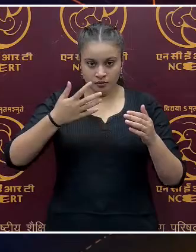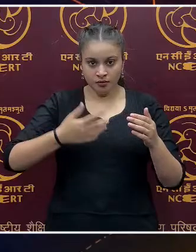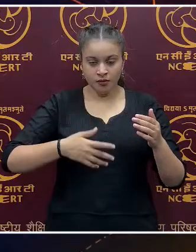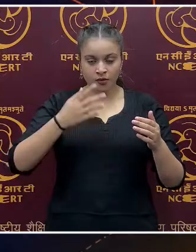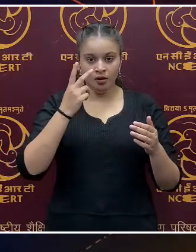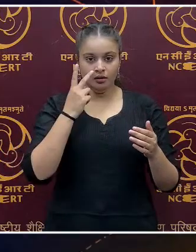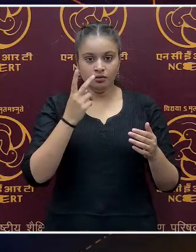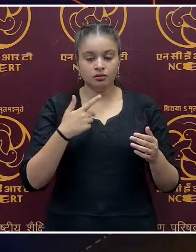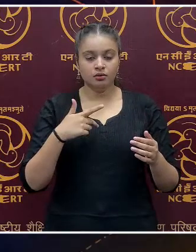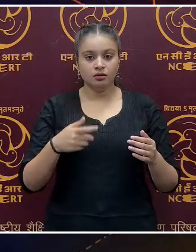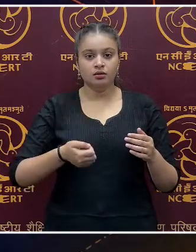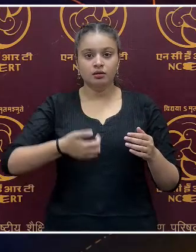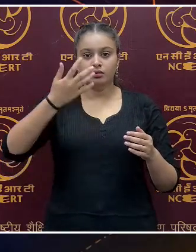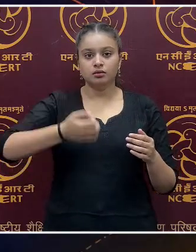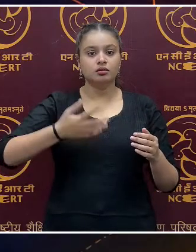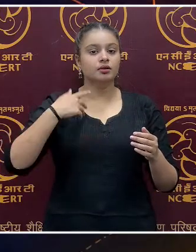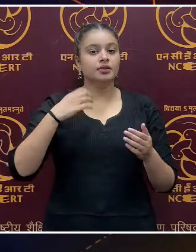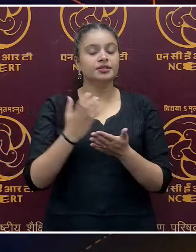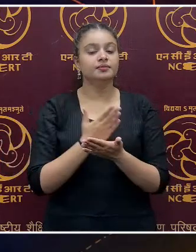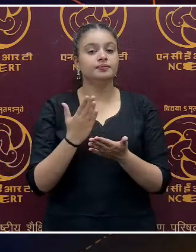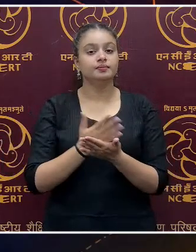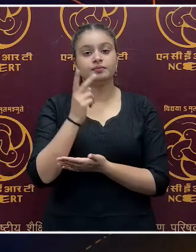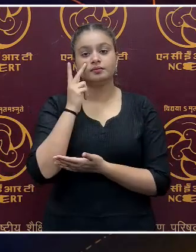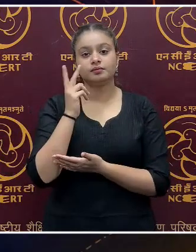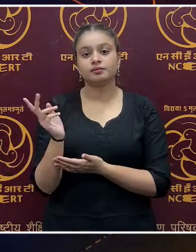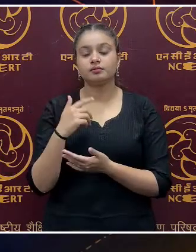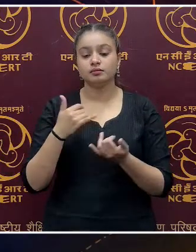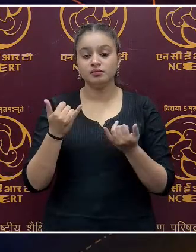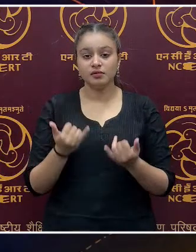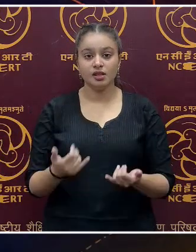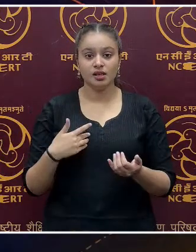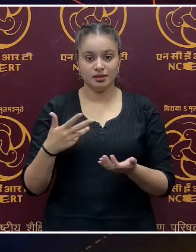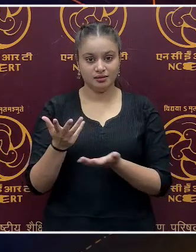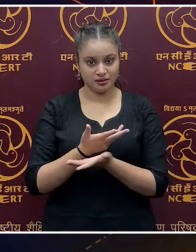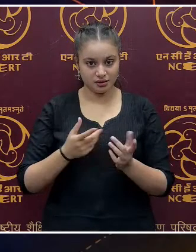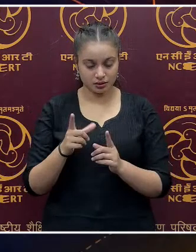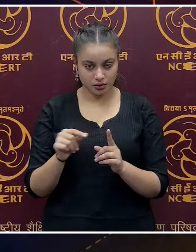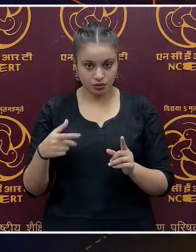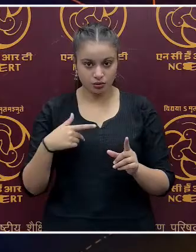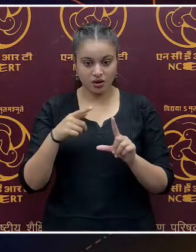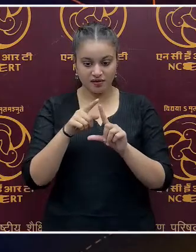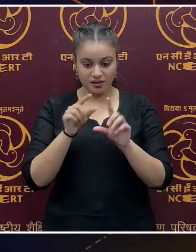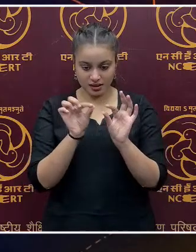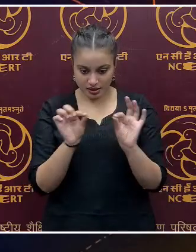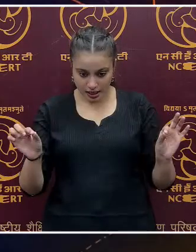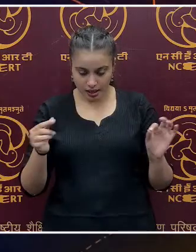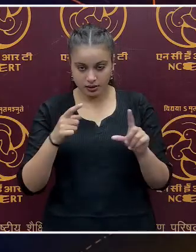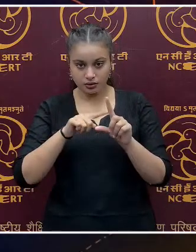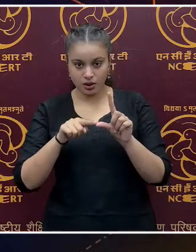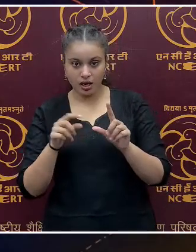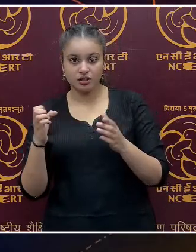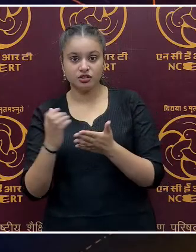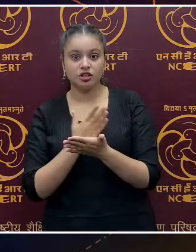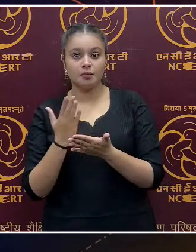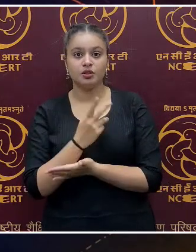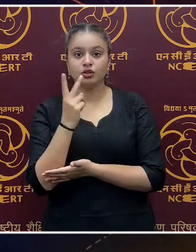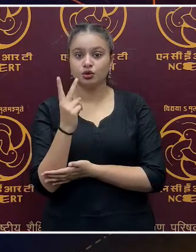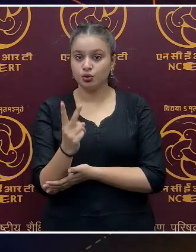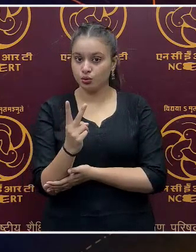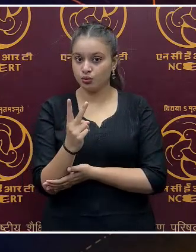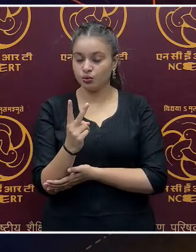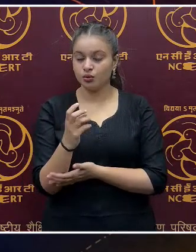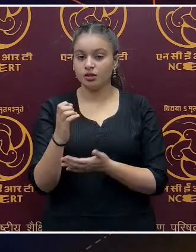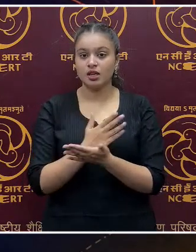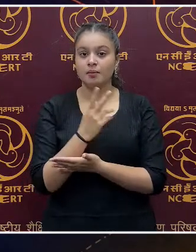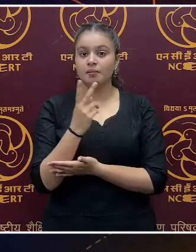a remaining chapters. Now as per our discussion, lines and angles as a chapter 2. So under